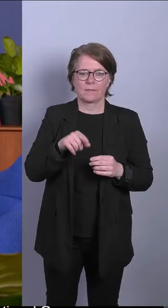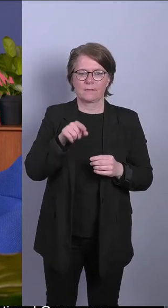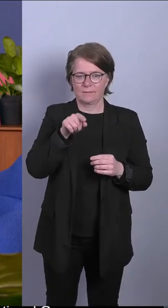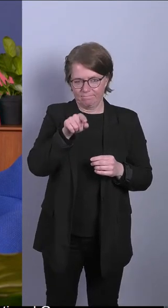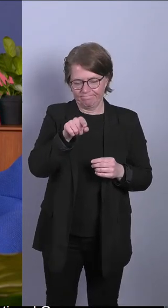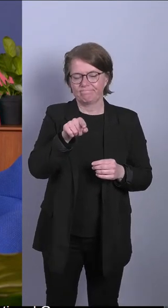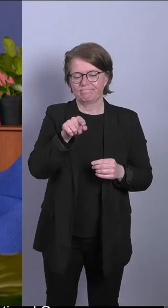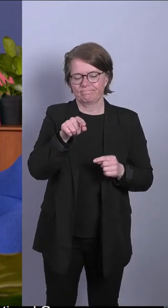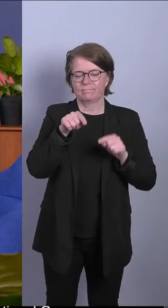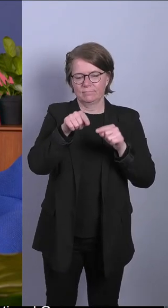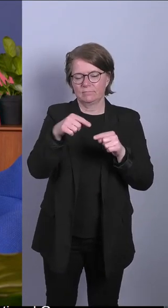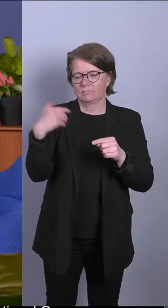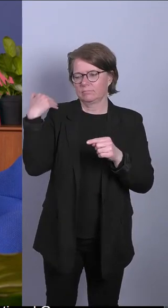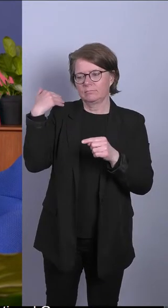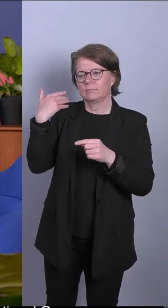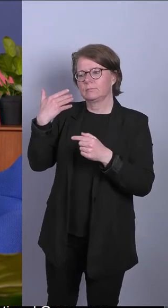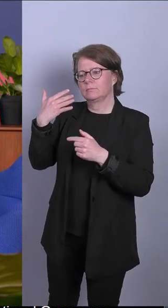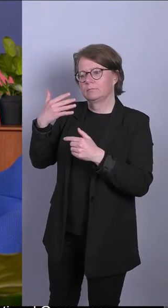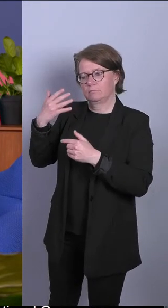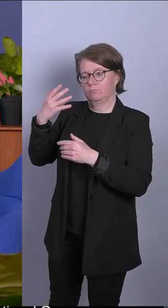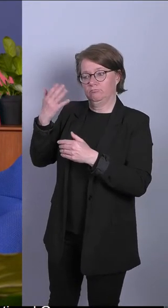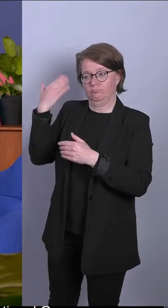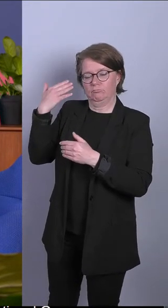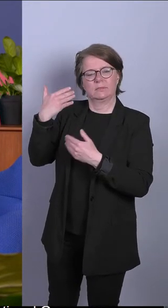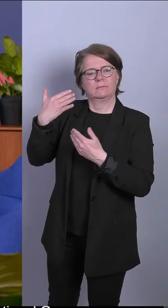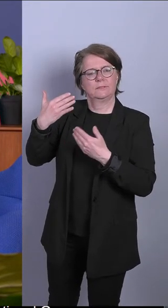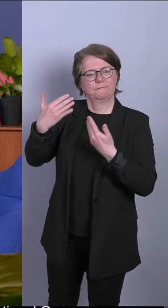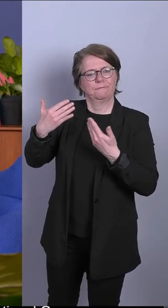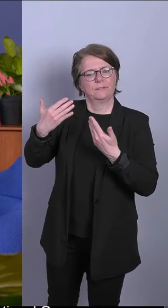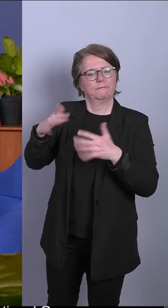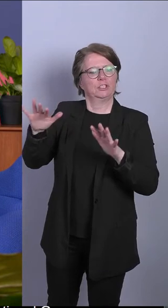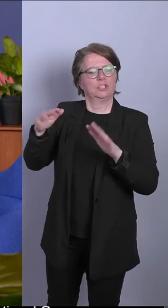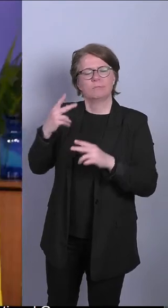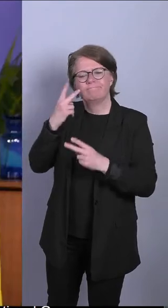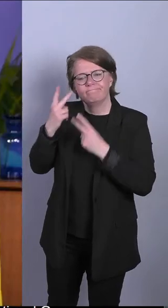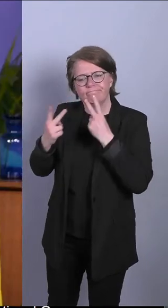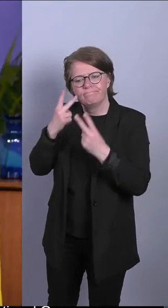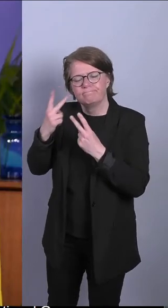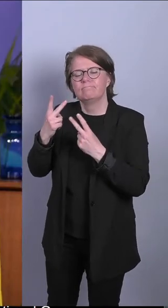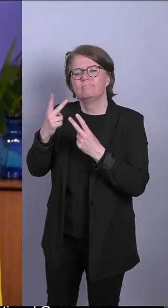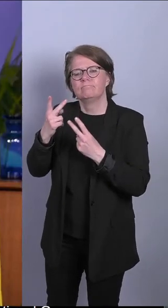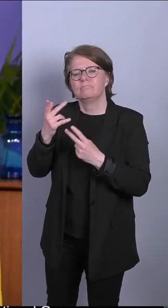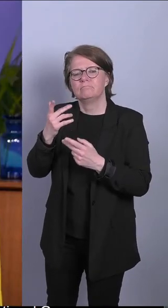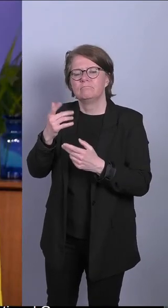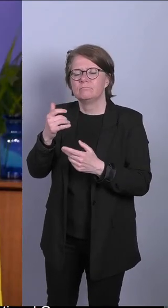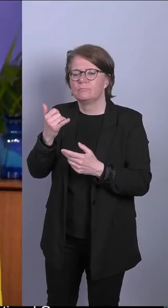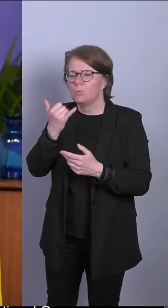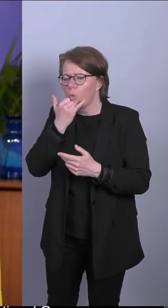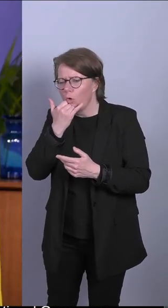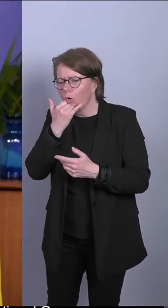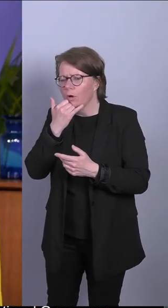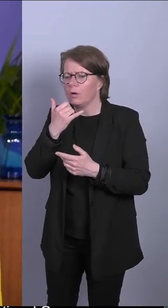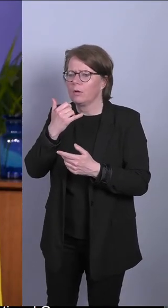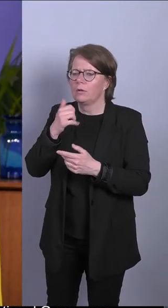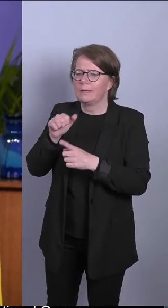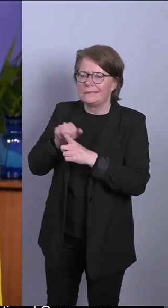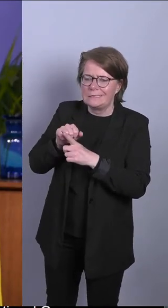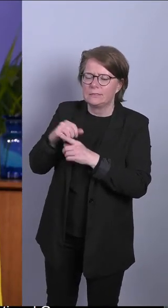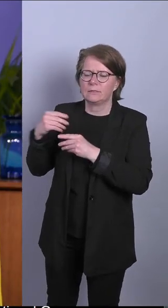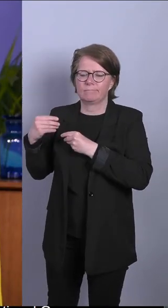last but not the least, I think it's one of my personal achievements is the tireless efforts of my team, screening